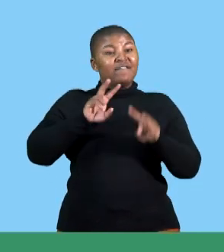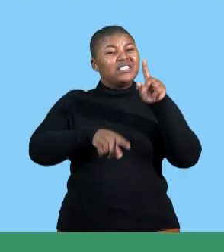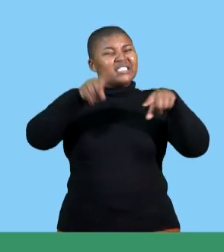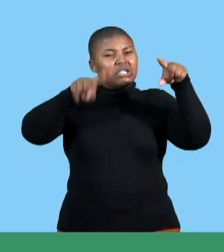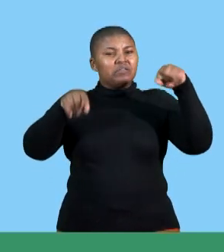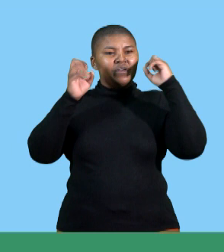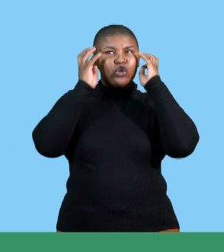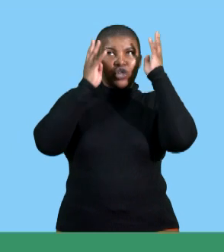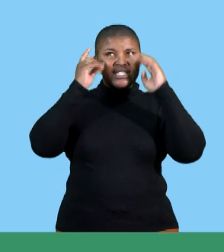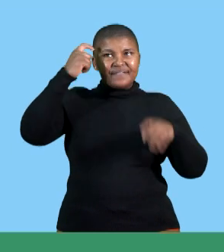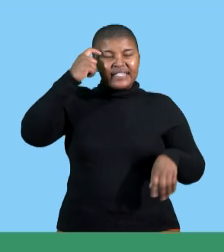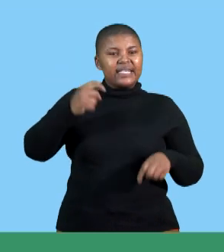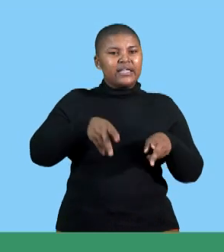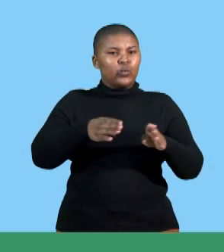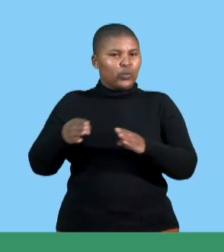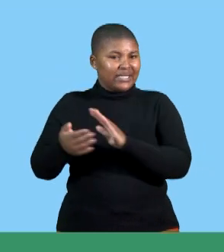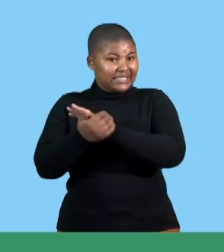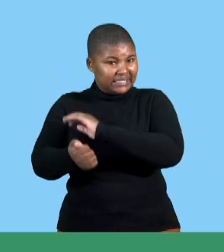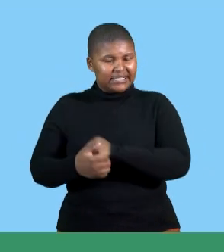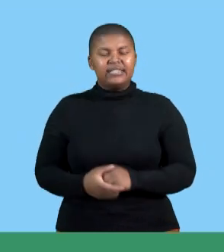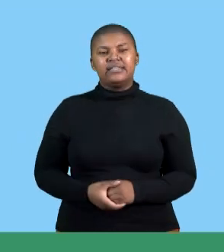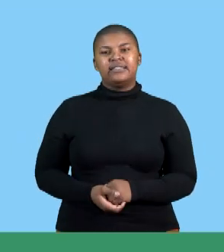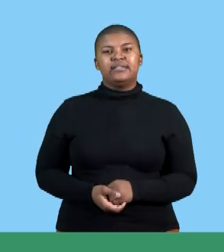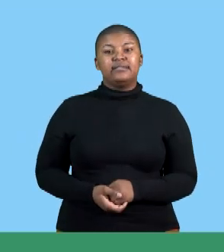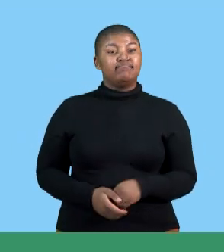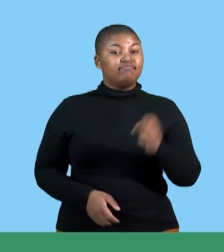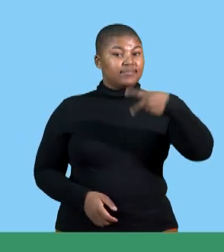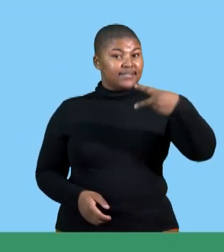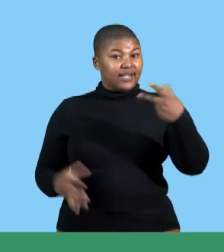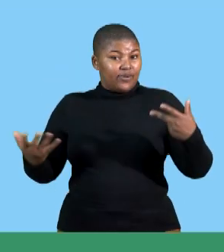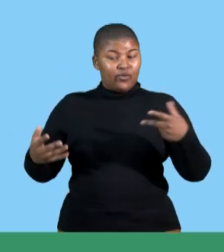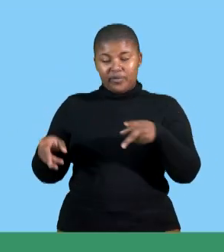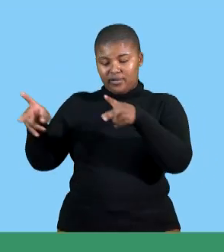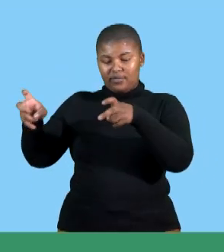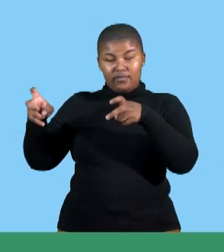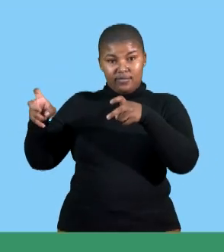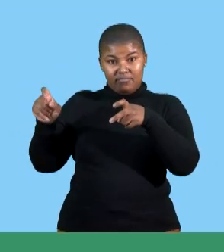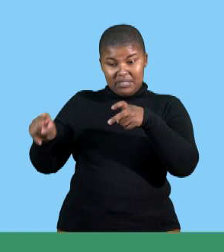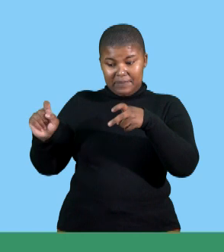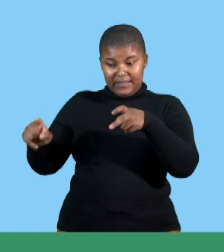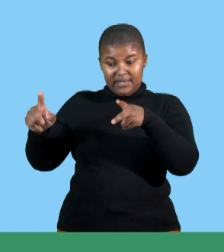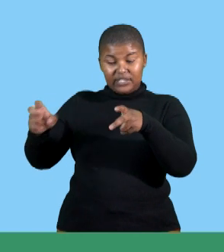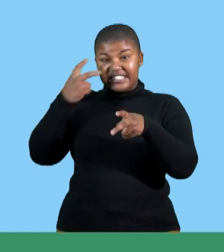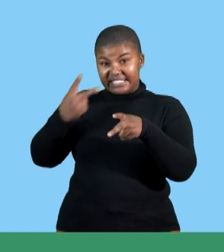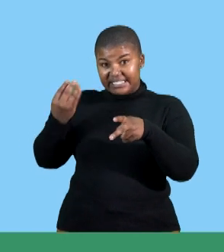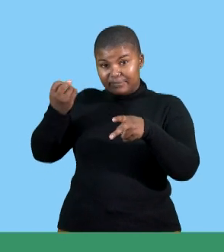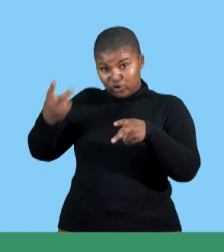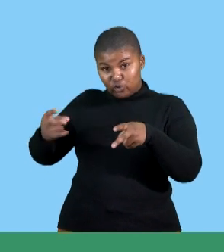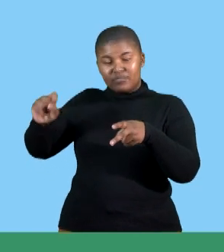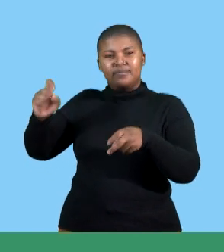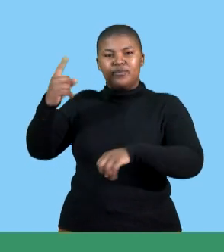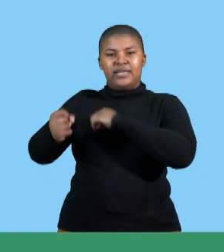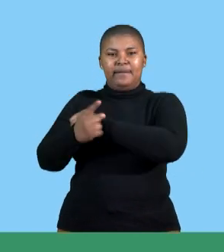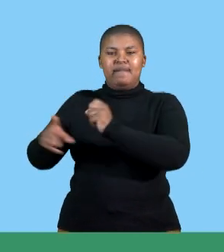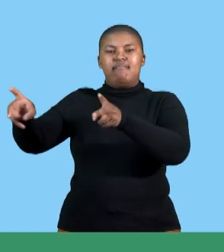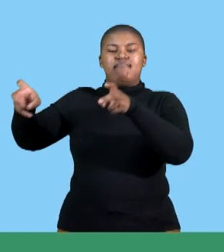about the different creative thinking techniques. So here is the second one. It ends here. This is the